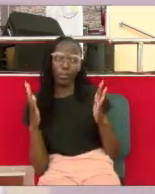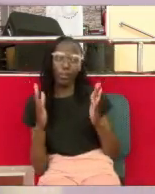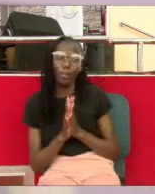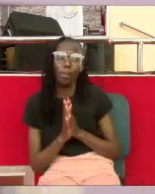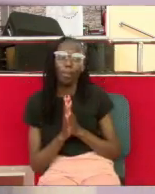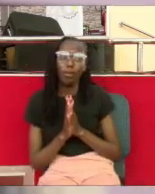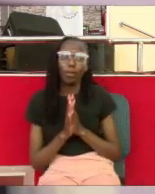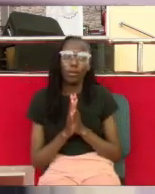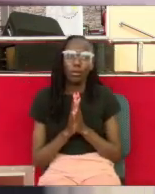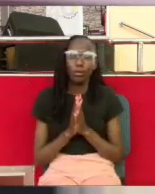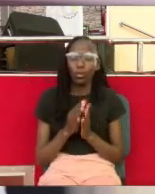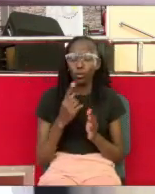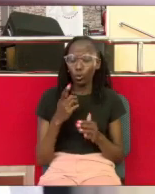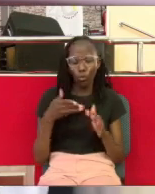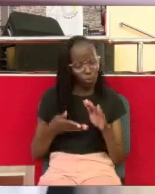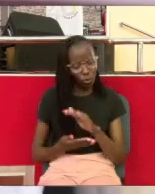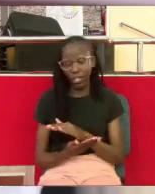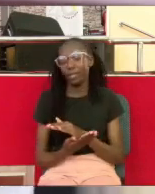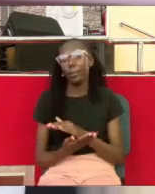Therefore, tonight, this morning,